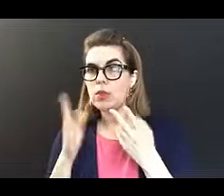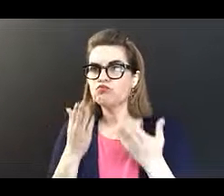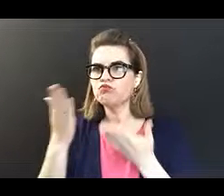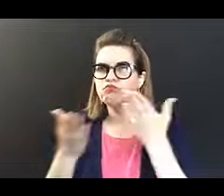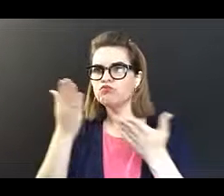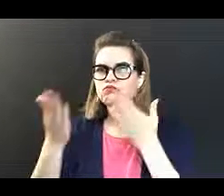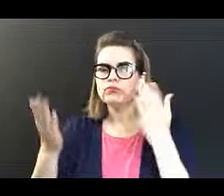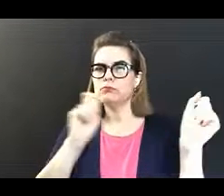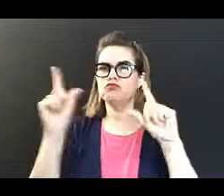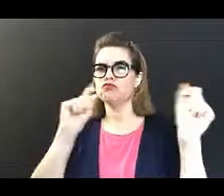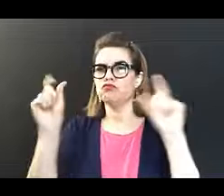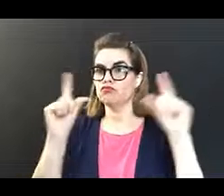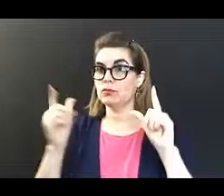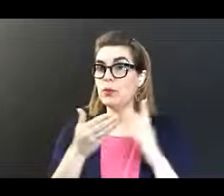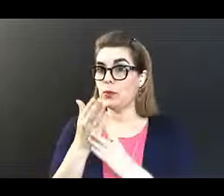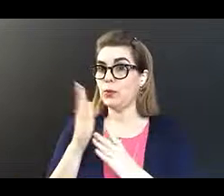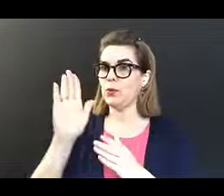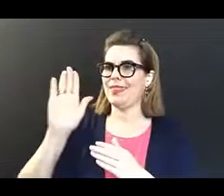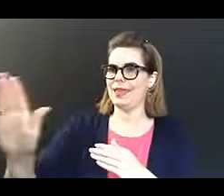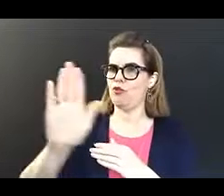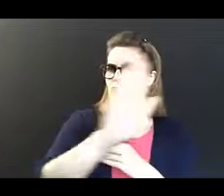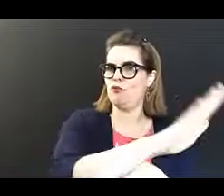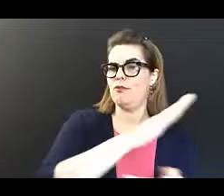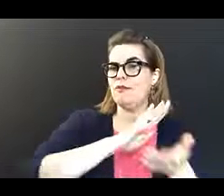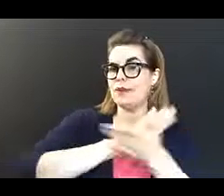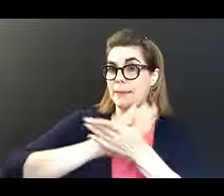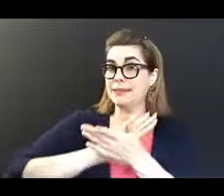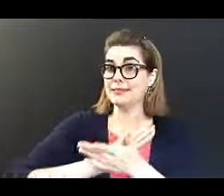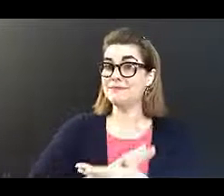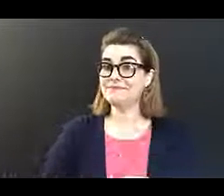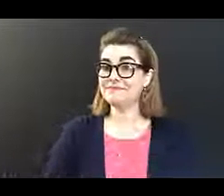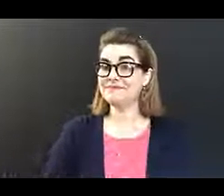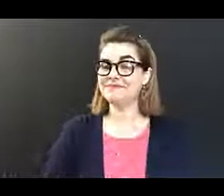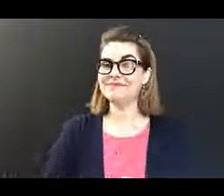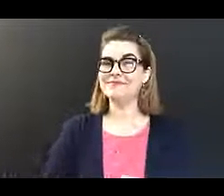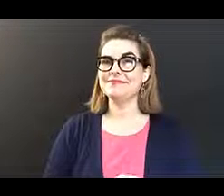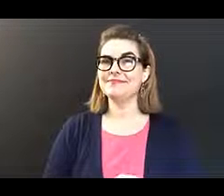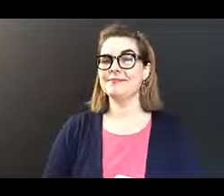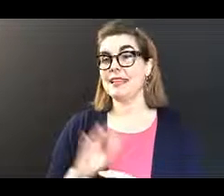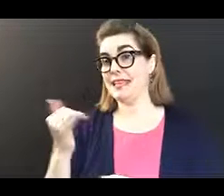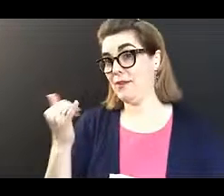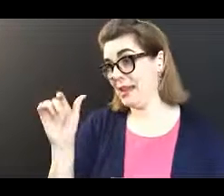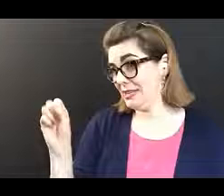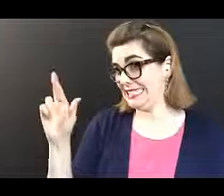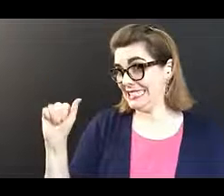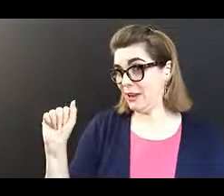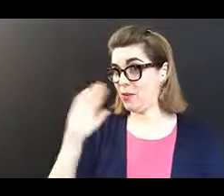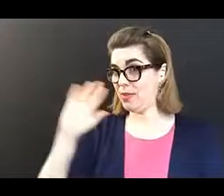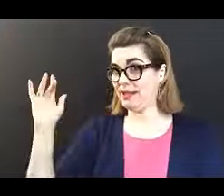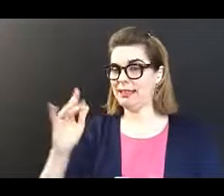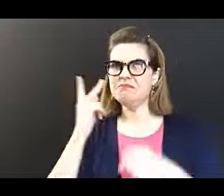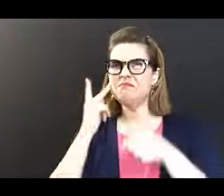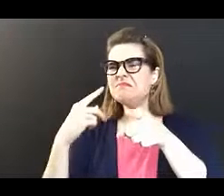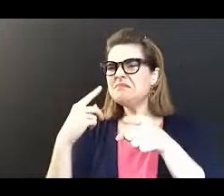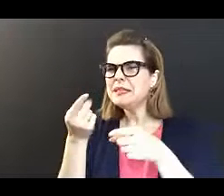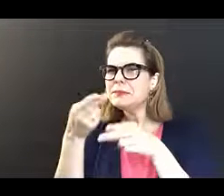school campus. So we'll be sharing that presentation. Sarah's going to click on it right now just to kind of give you a